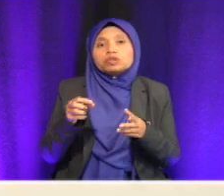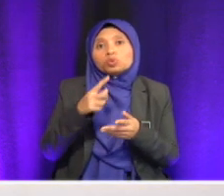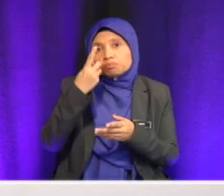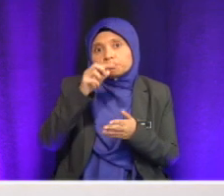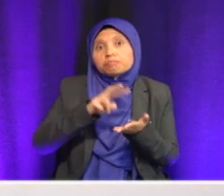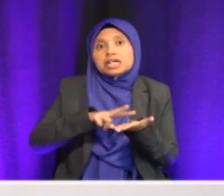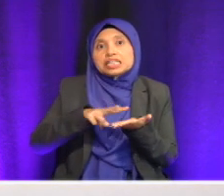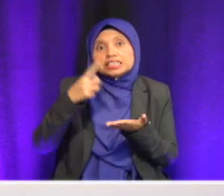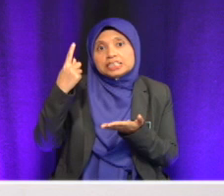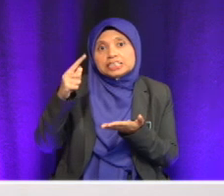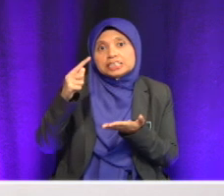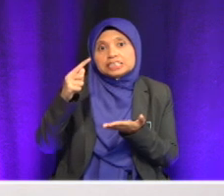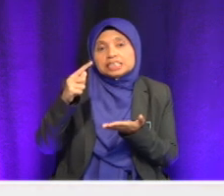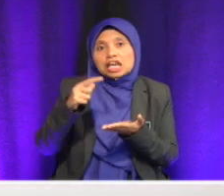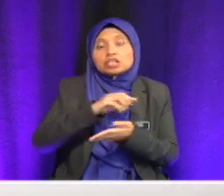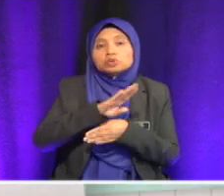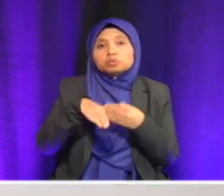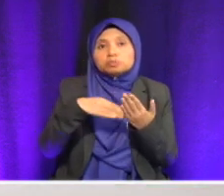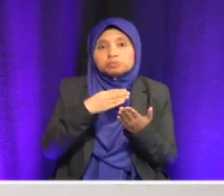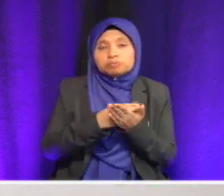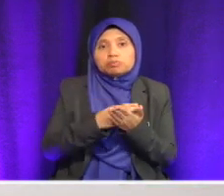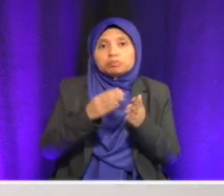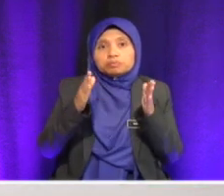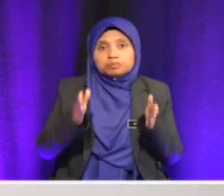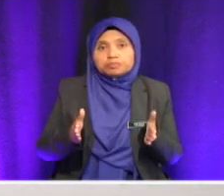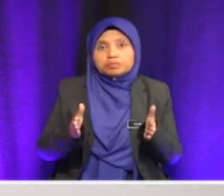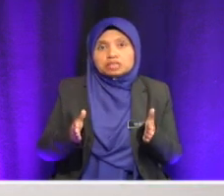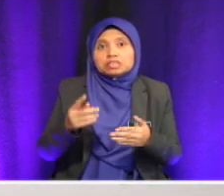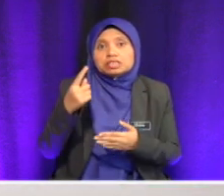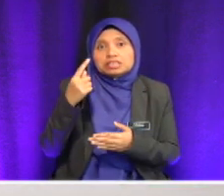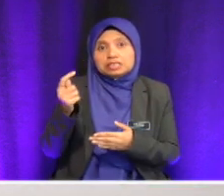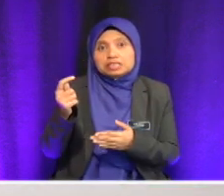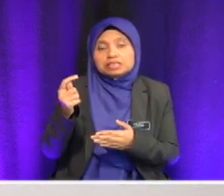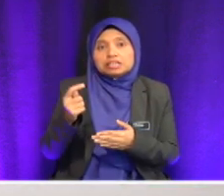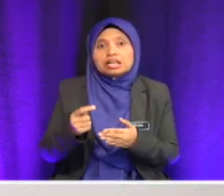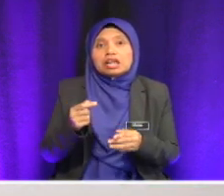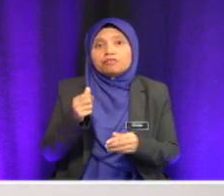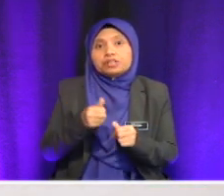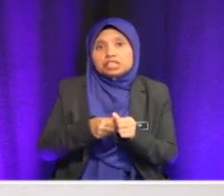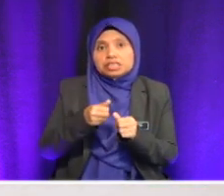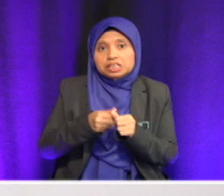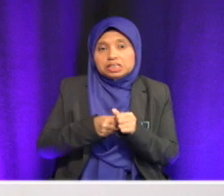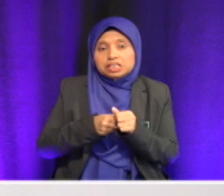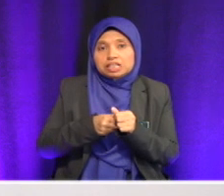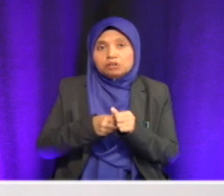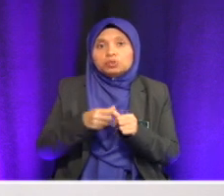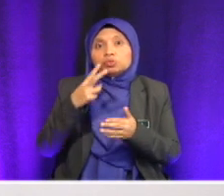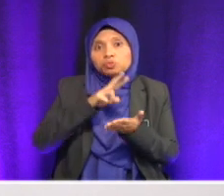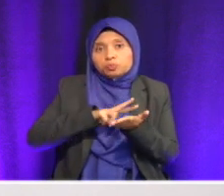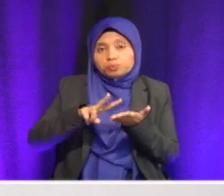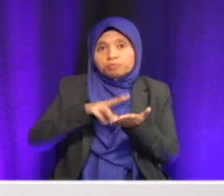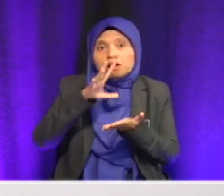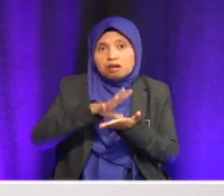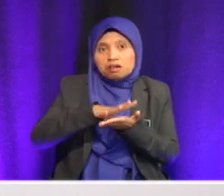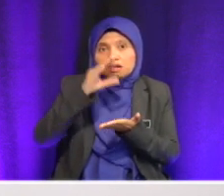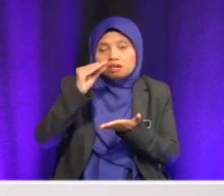have the largest brains of all land animals, and their intelligence is evident in their ability to learn, use tools,